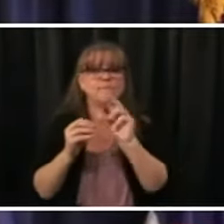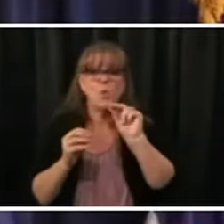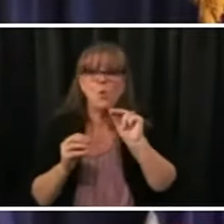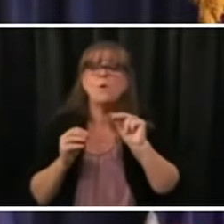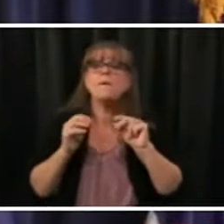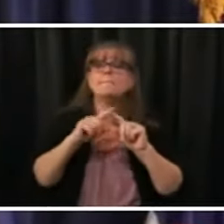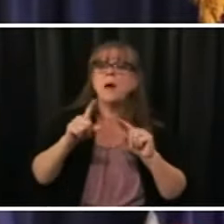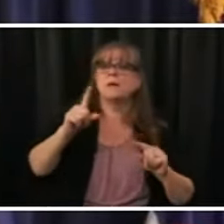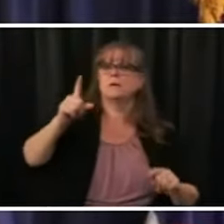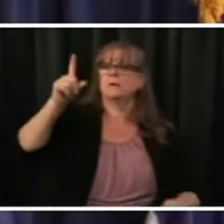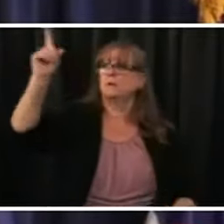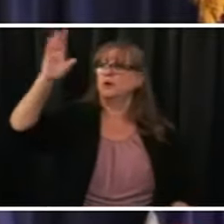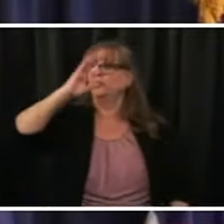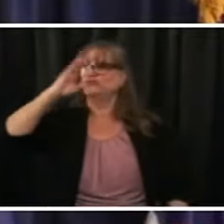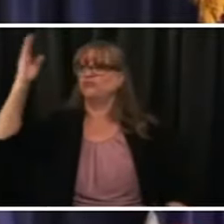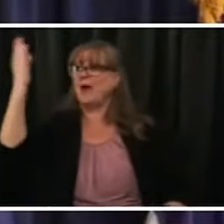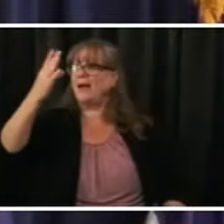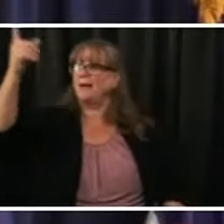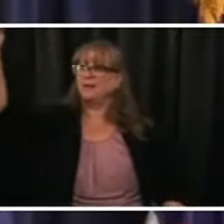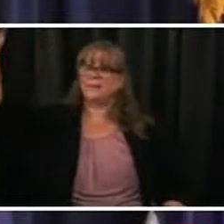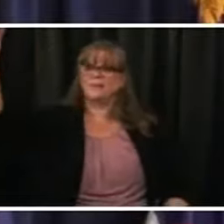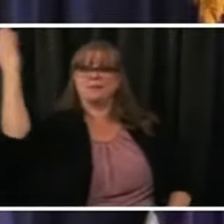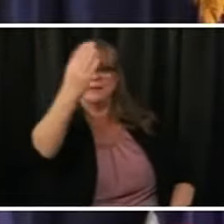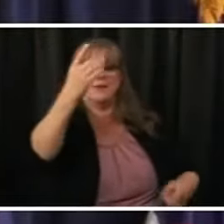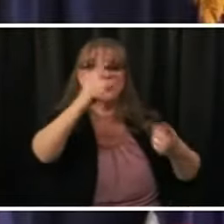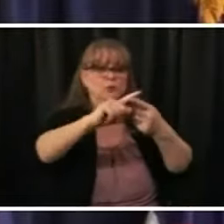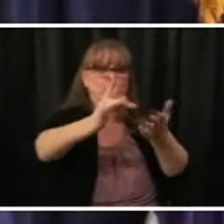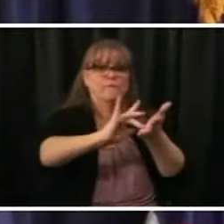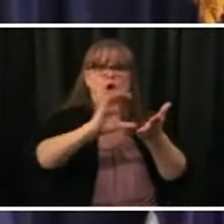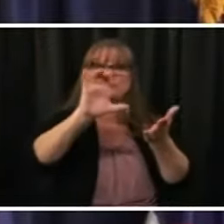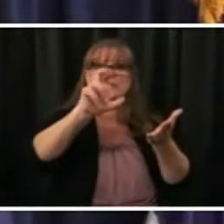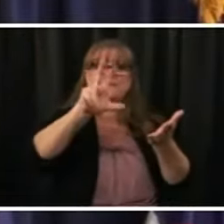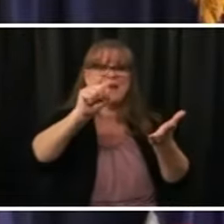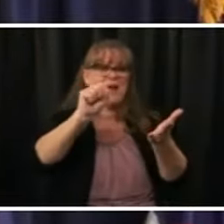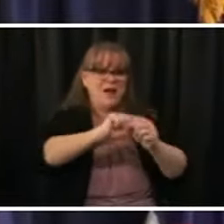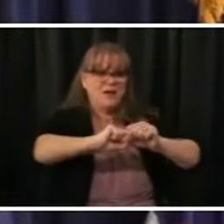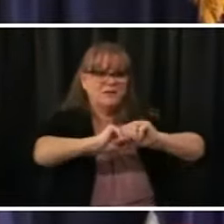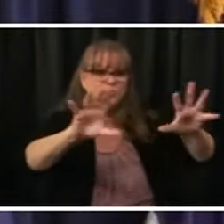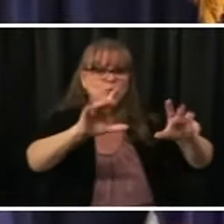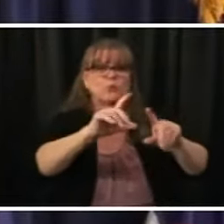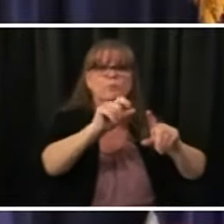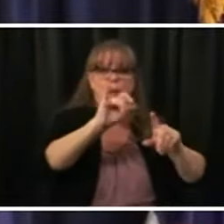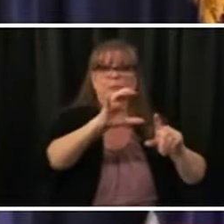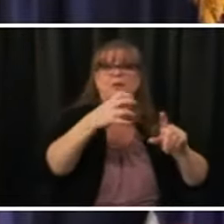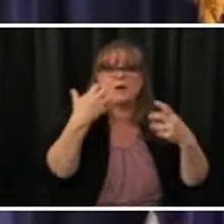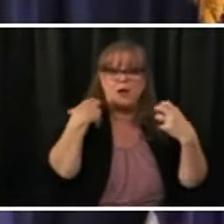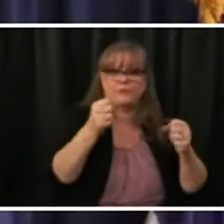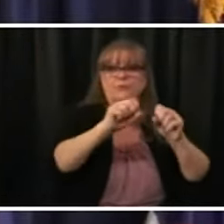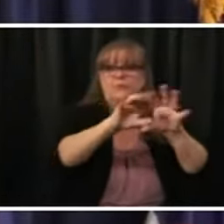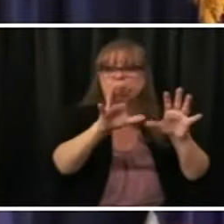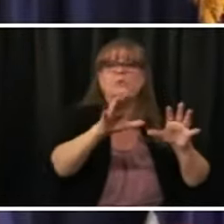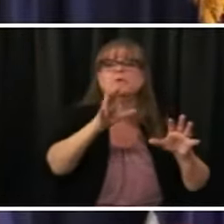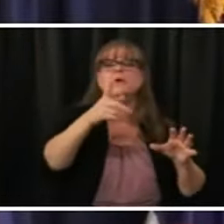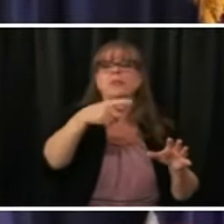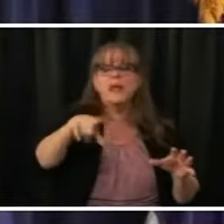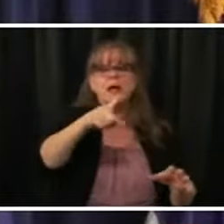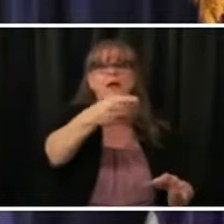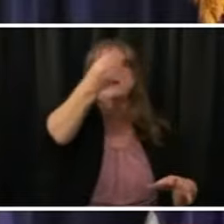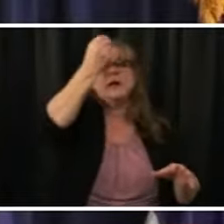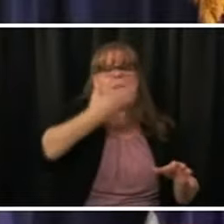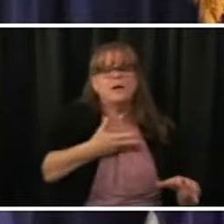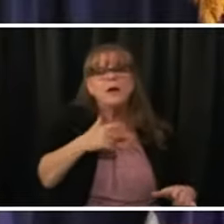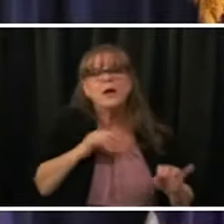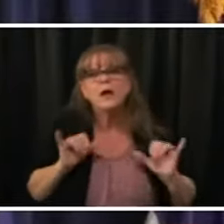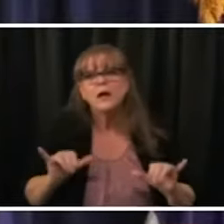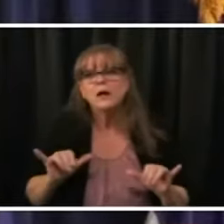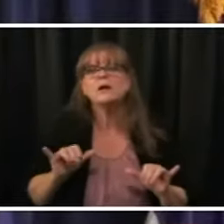with pharmacies and community health clinics. So again, we have some visibility into that, and that's one of the areas where we want more accountability and